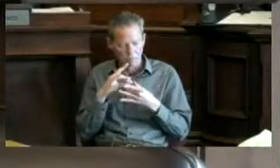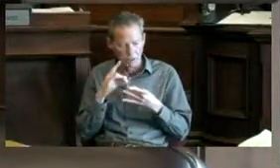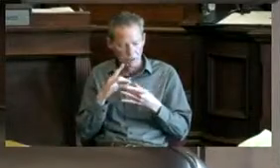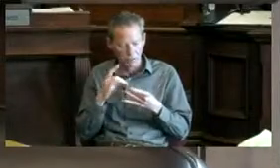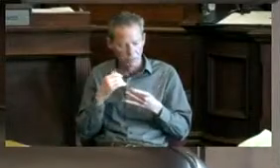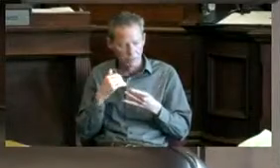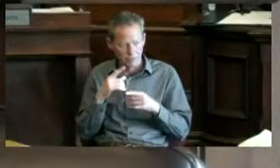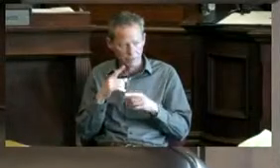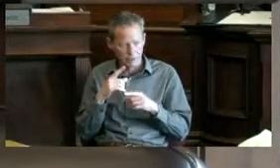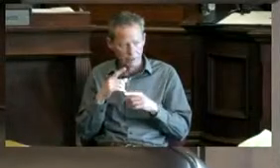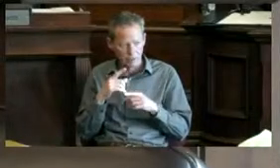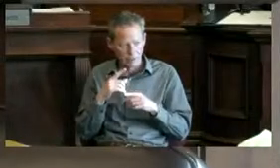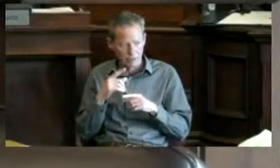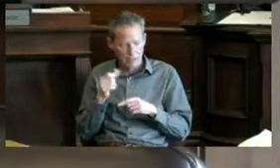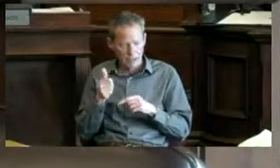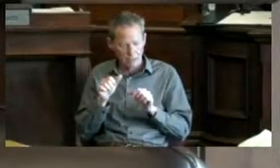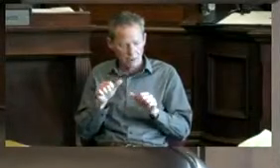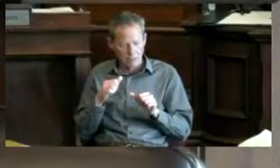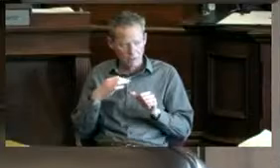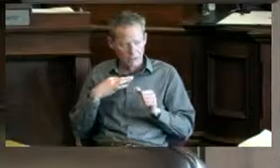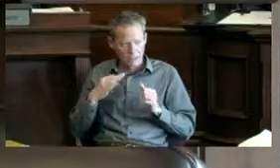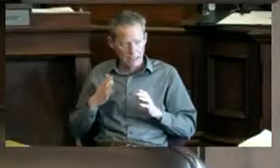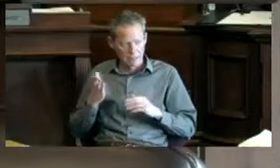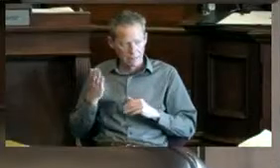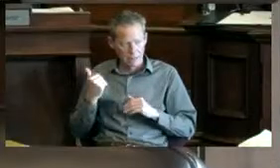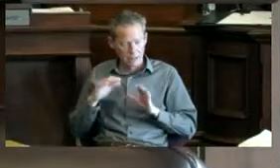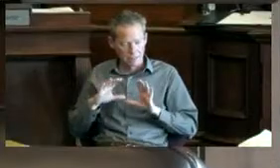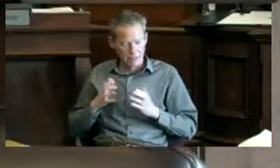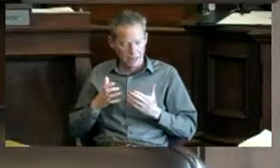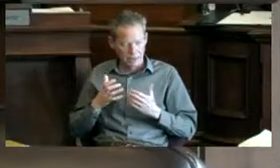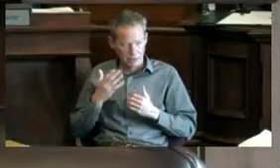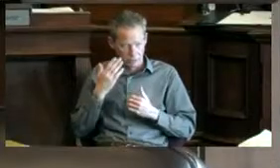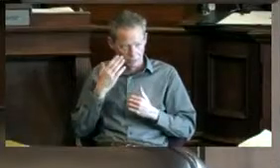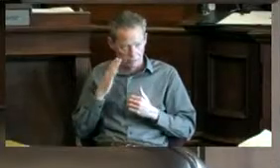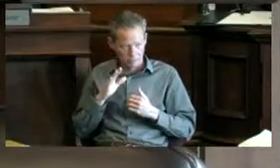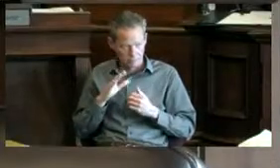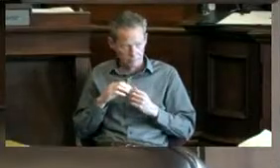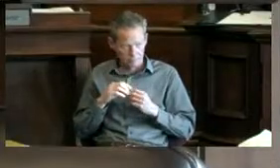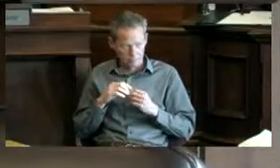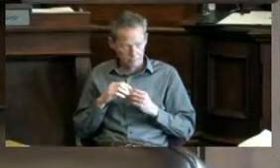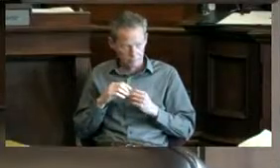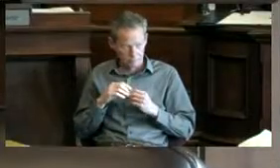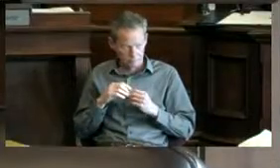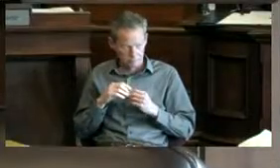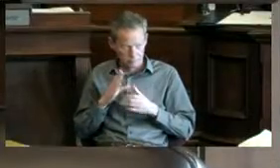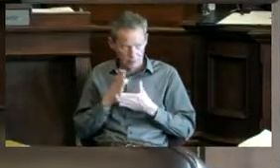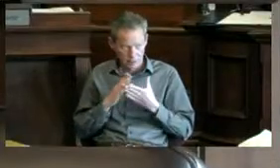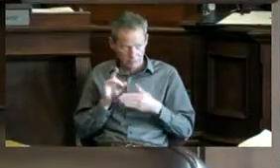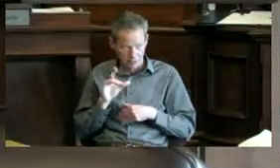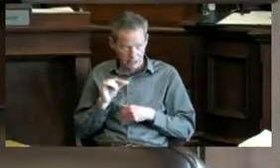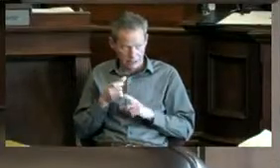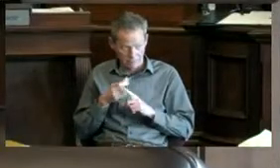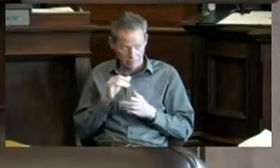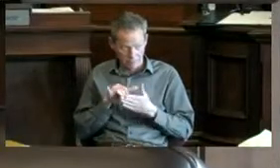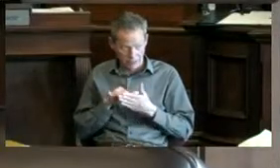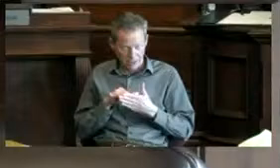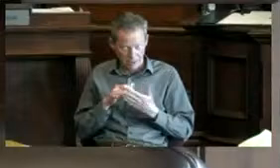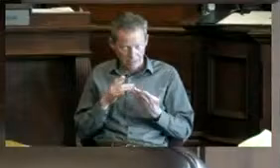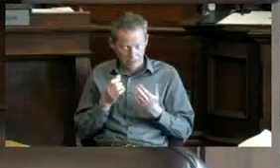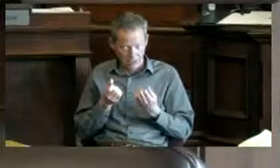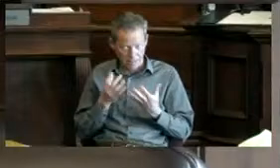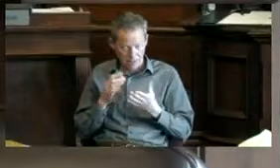had possible candidates in from the last batch. I don't know if you had some data from that. How